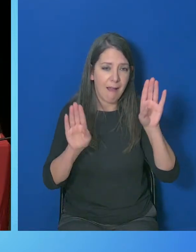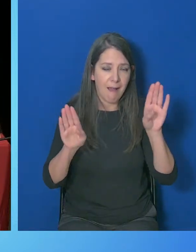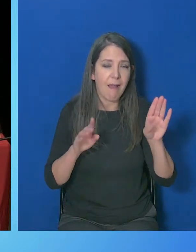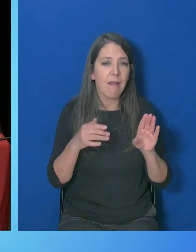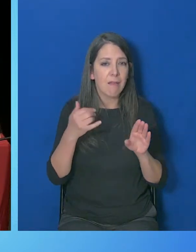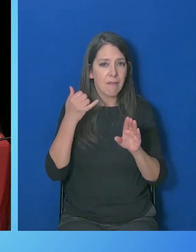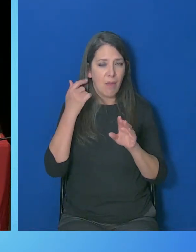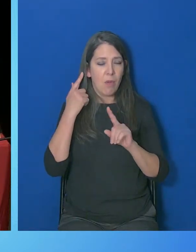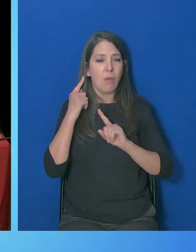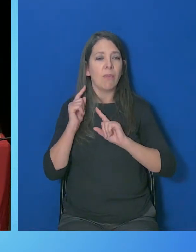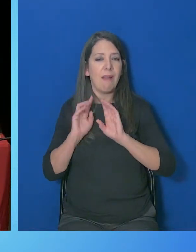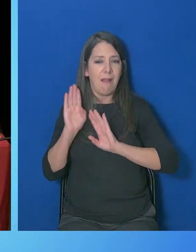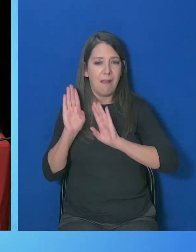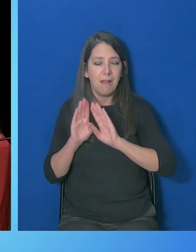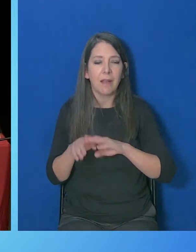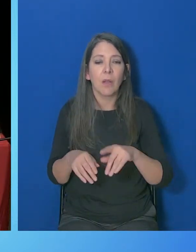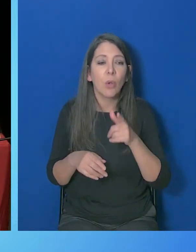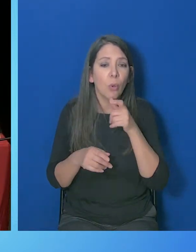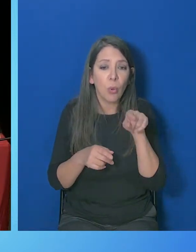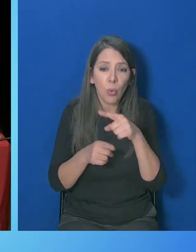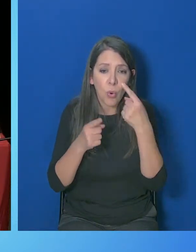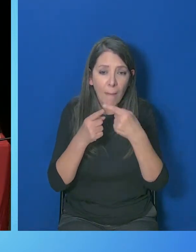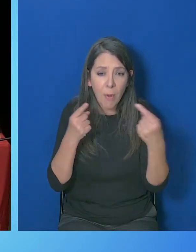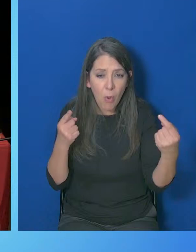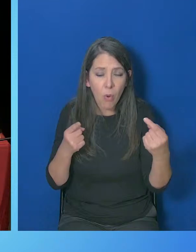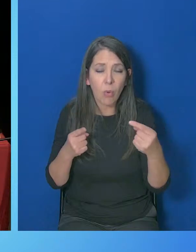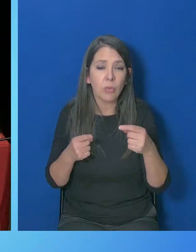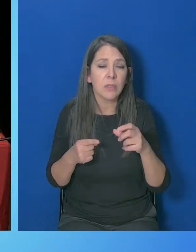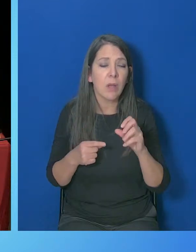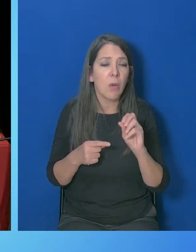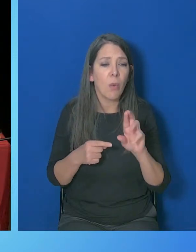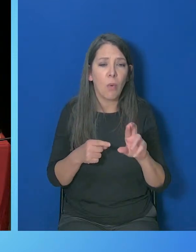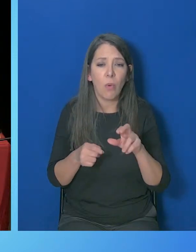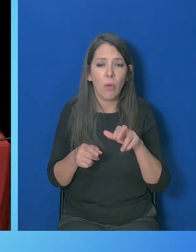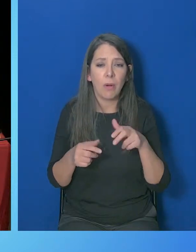Aye. Opposed or abstentions?